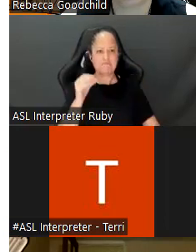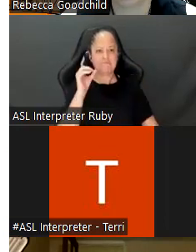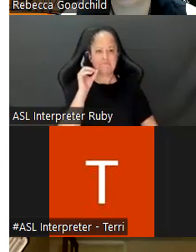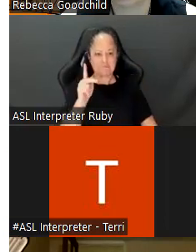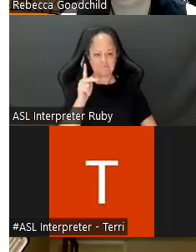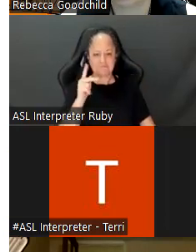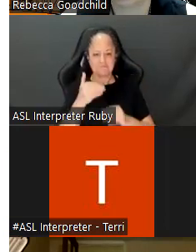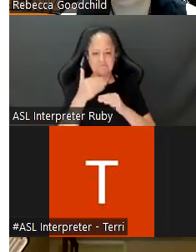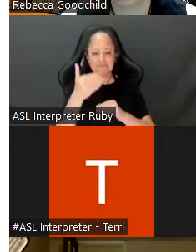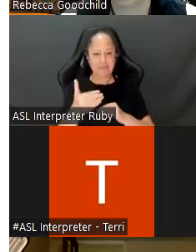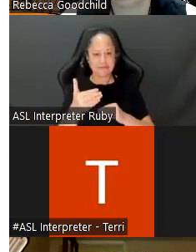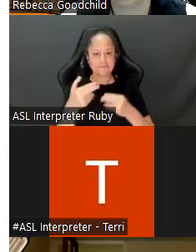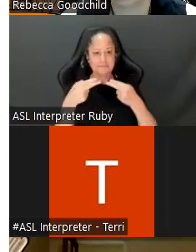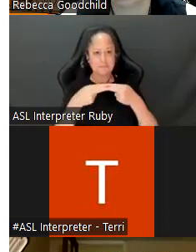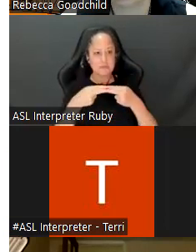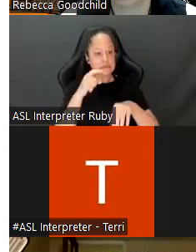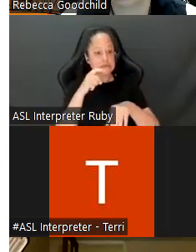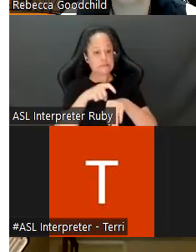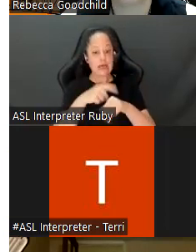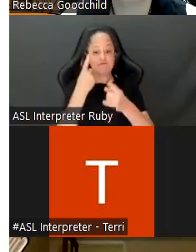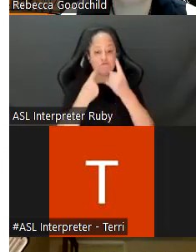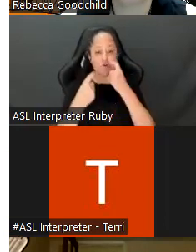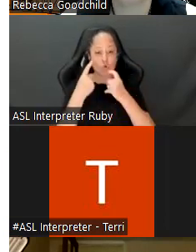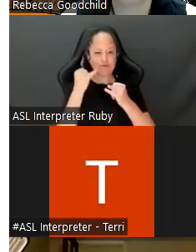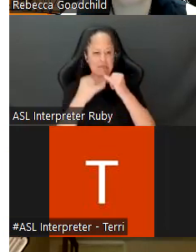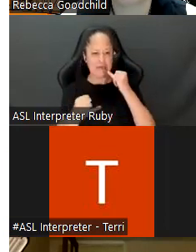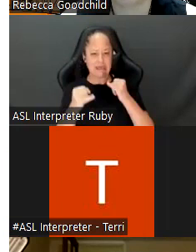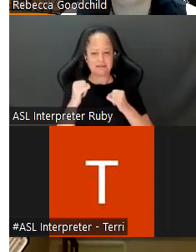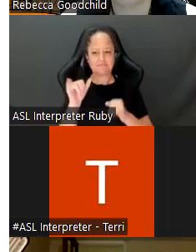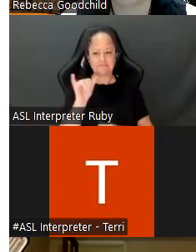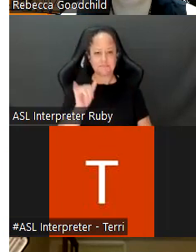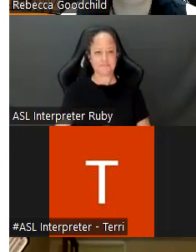go to the next one and there's there's time for questions at the end as it comes up as well so